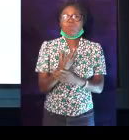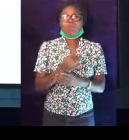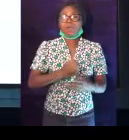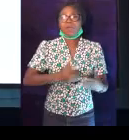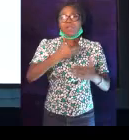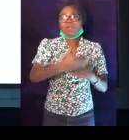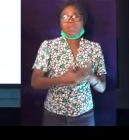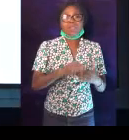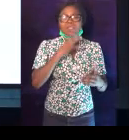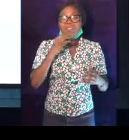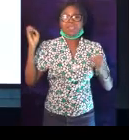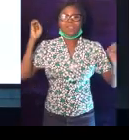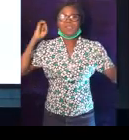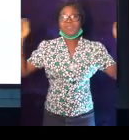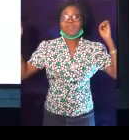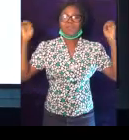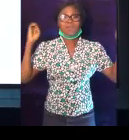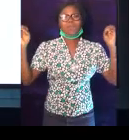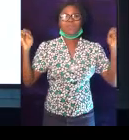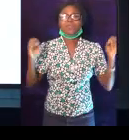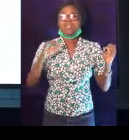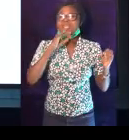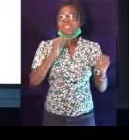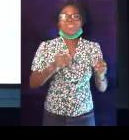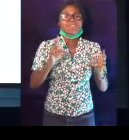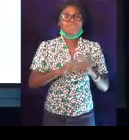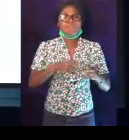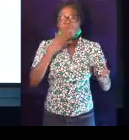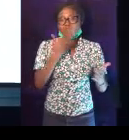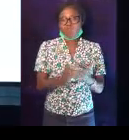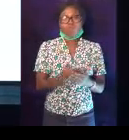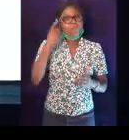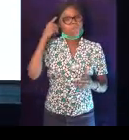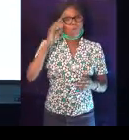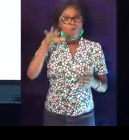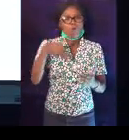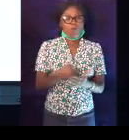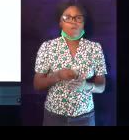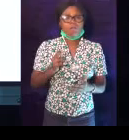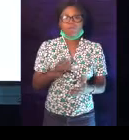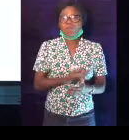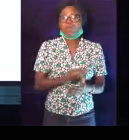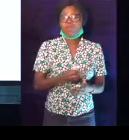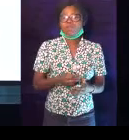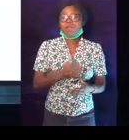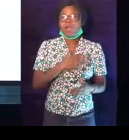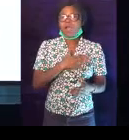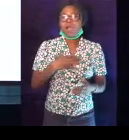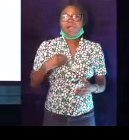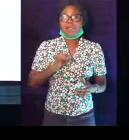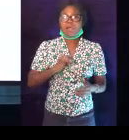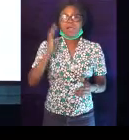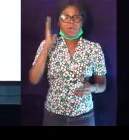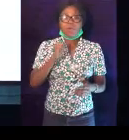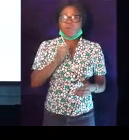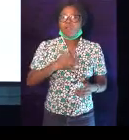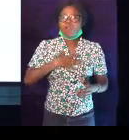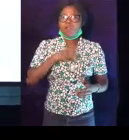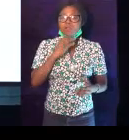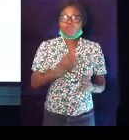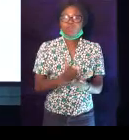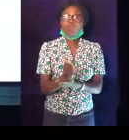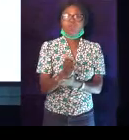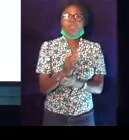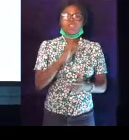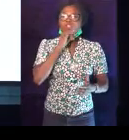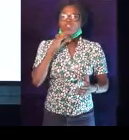another factor. Next is exercise. Exercise is very good for all of us. And I would like to correct